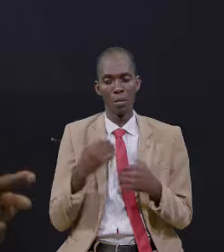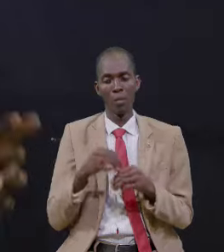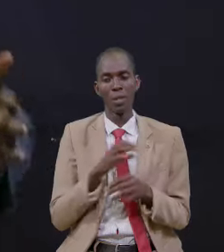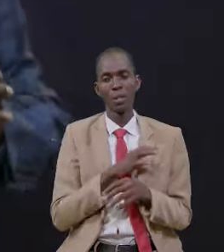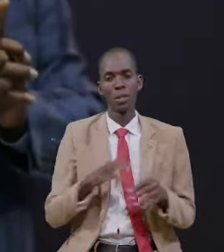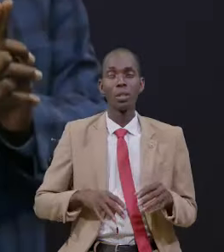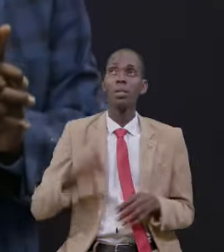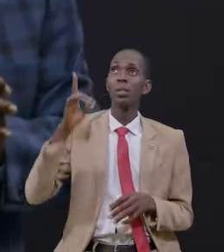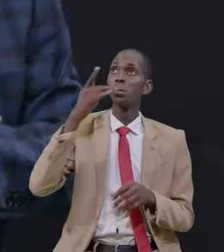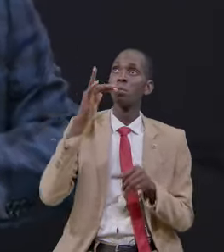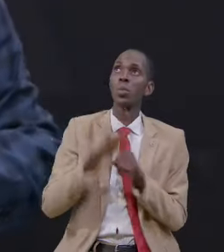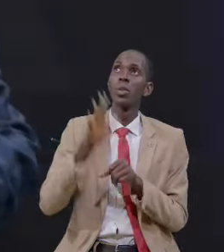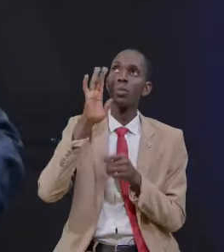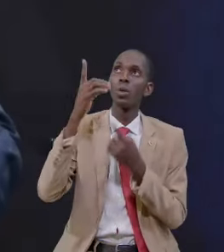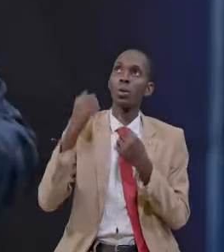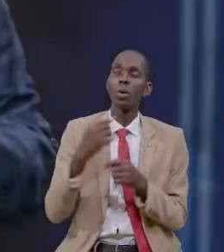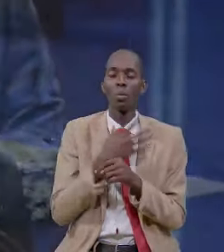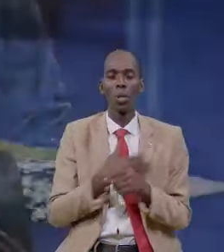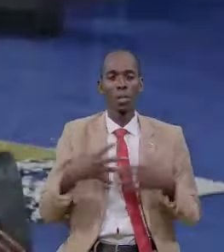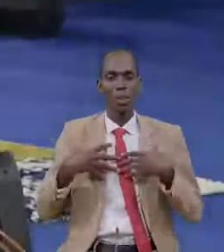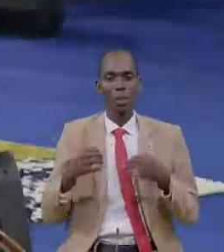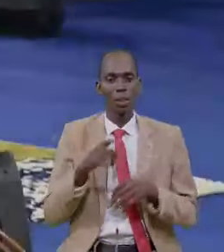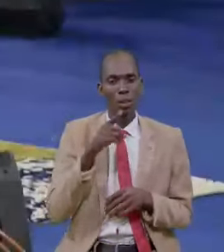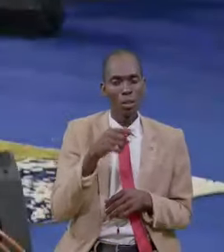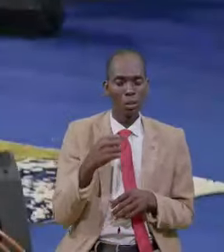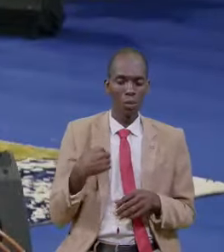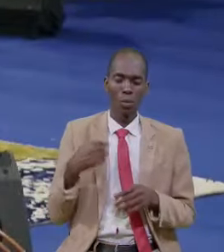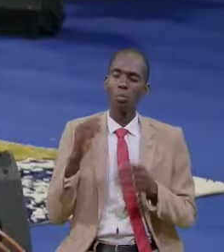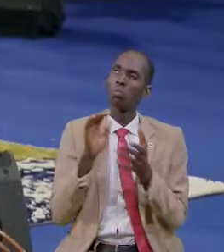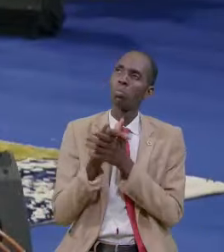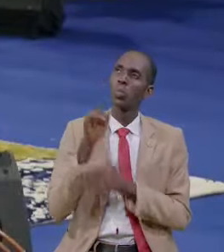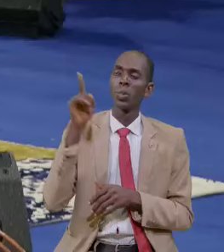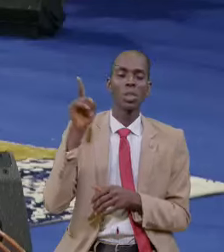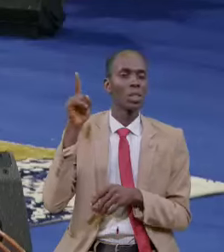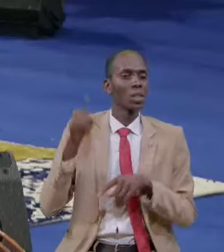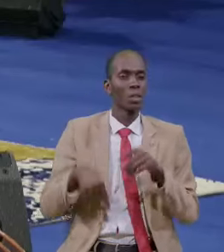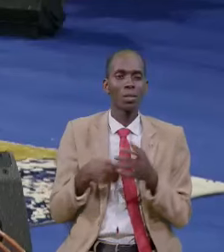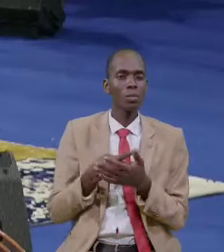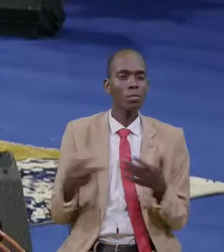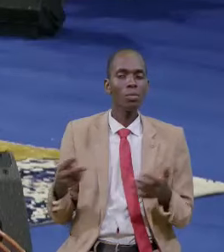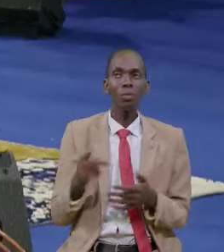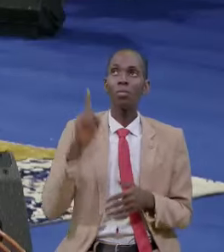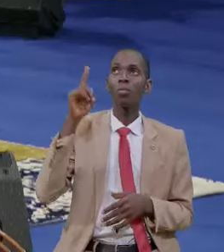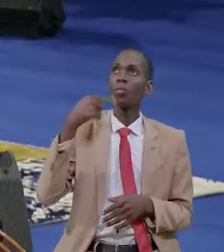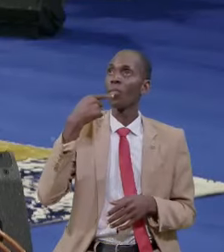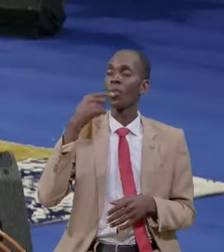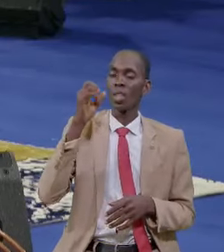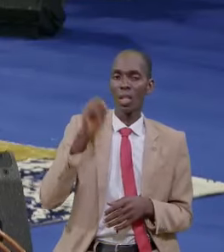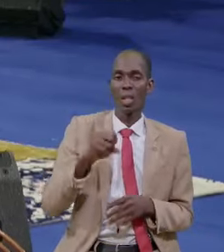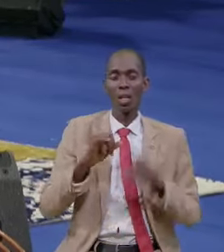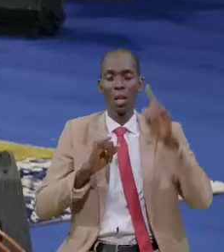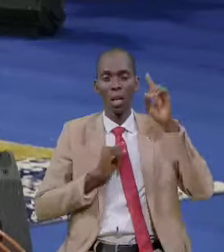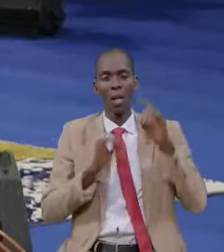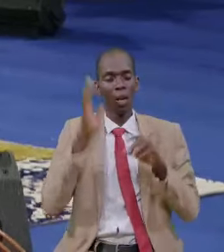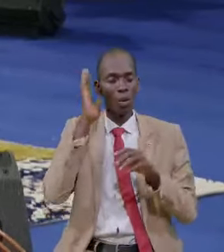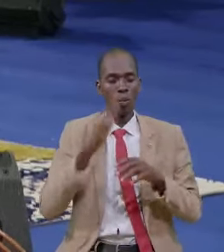heal him. I trust him. He cannot fail. He said, yes, I will. I will